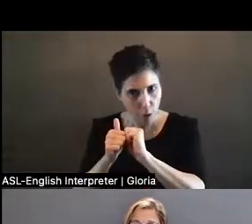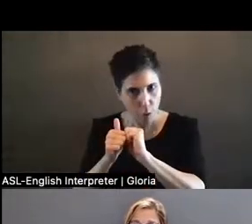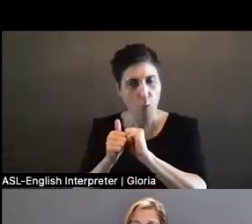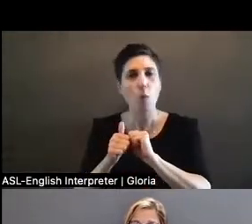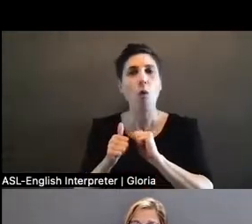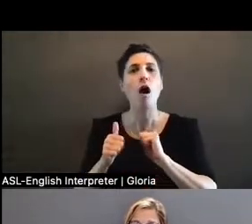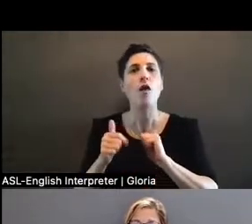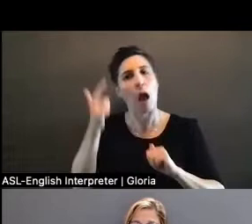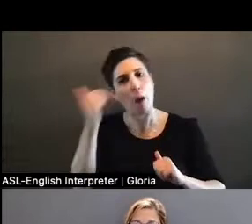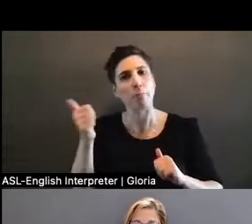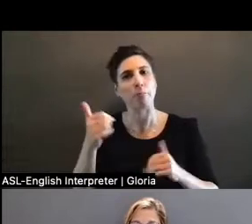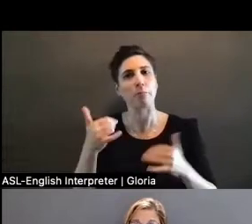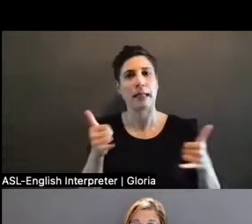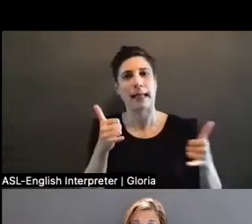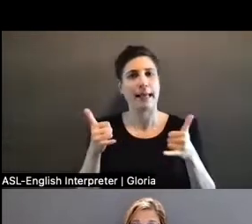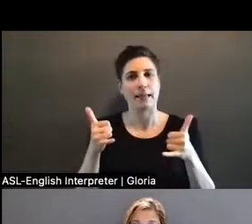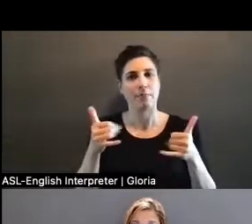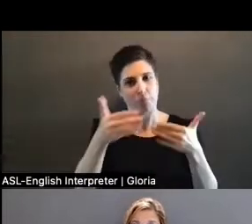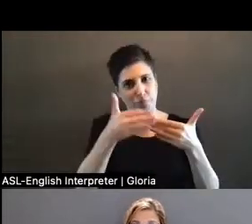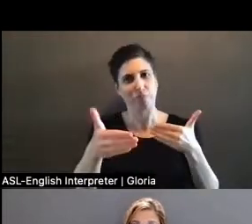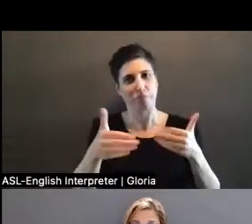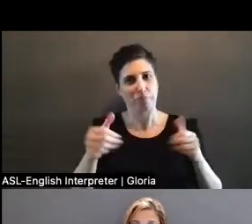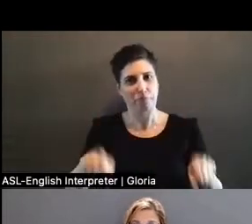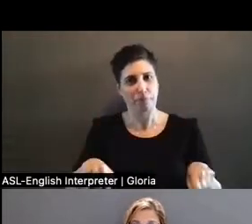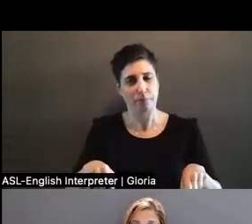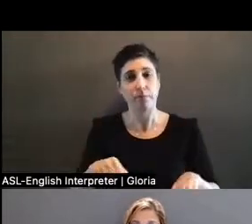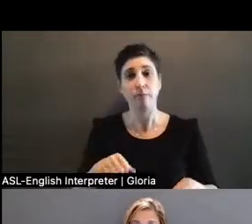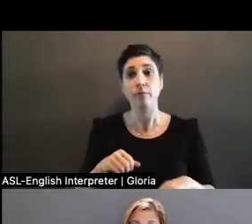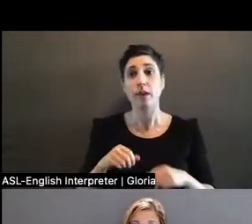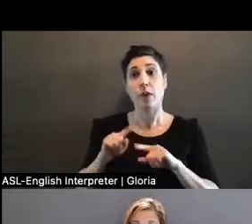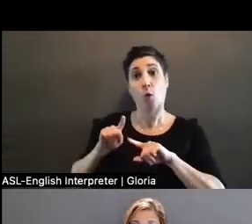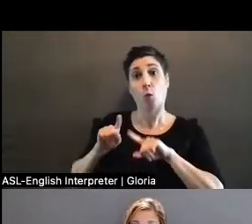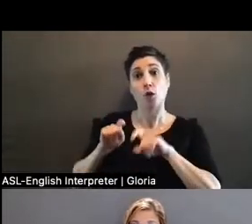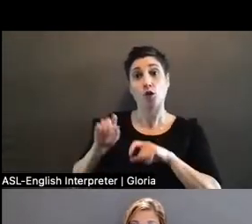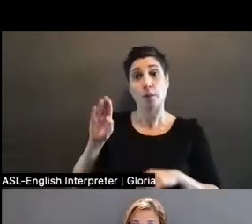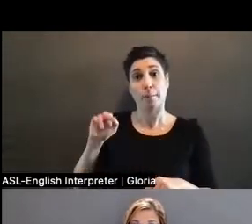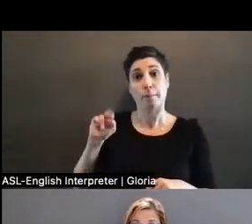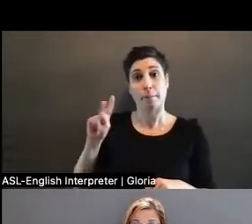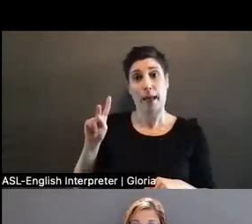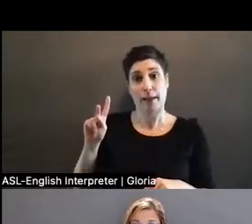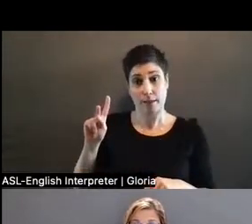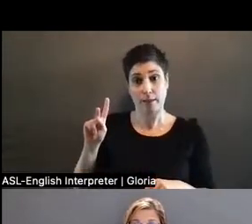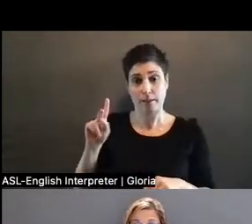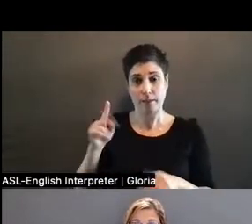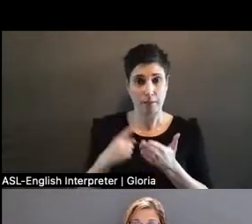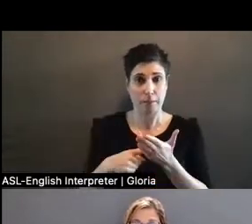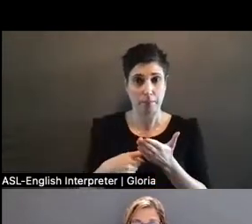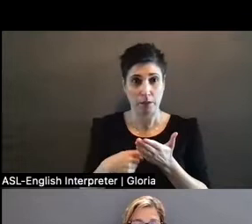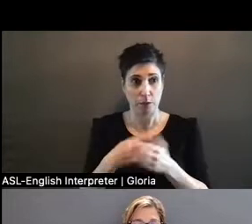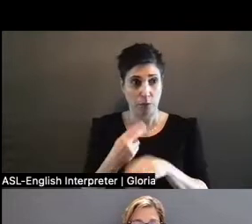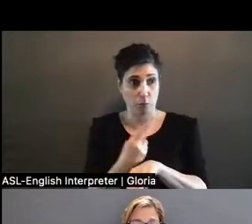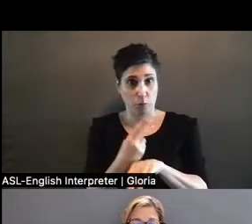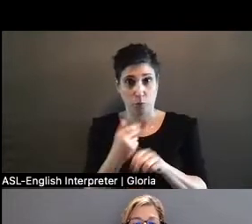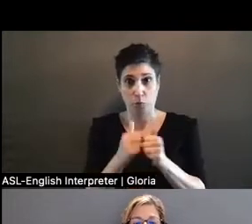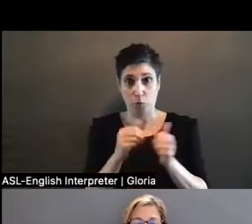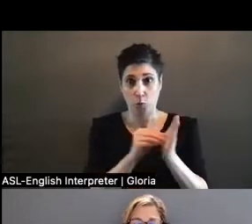When we're using the question bank with our students, we do make sure that we remind them to check. Anytime you're using something